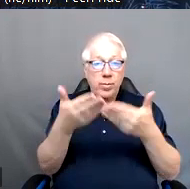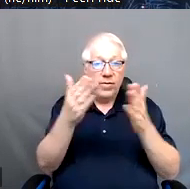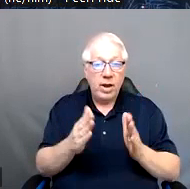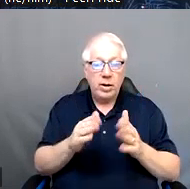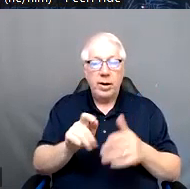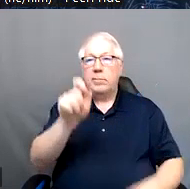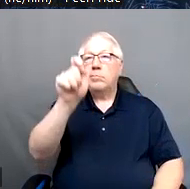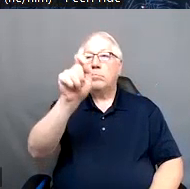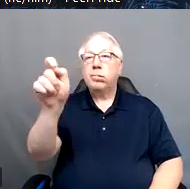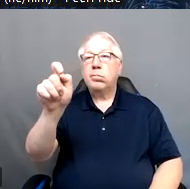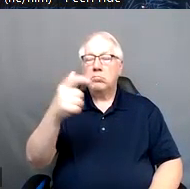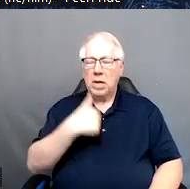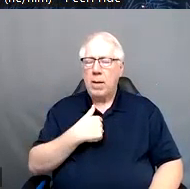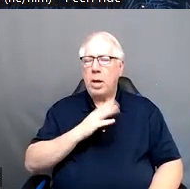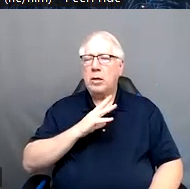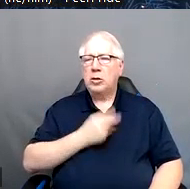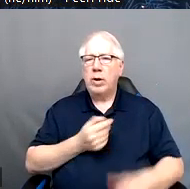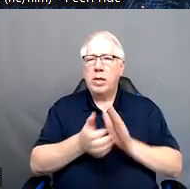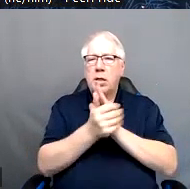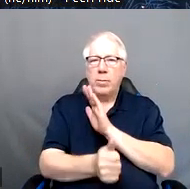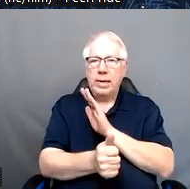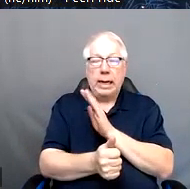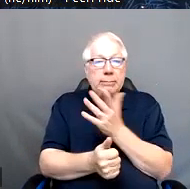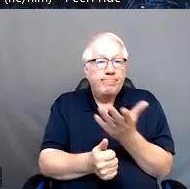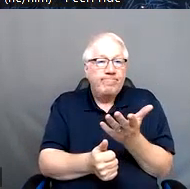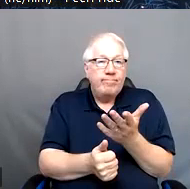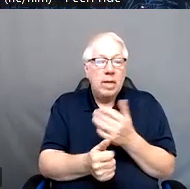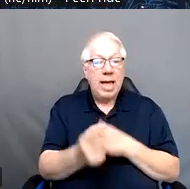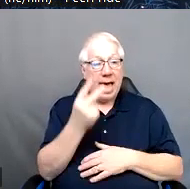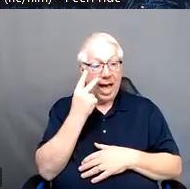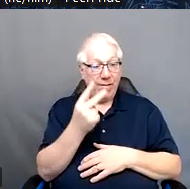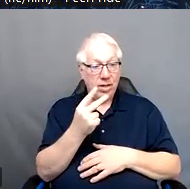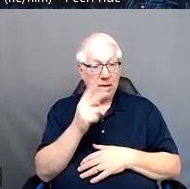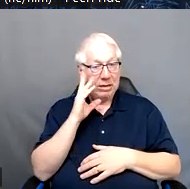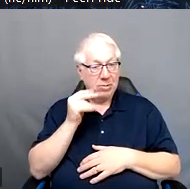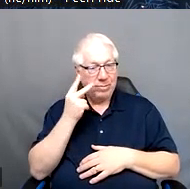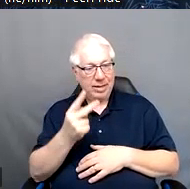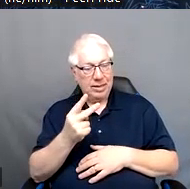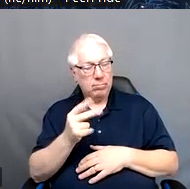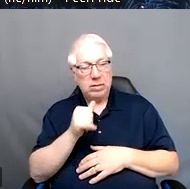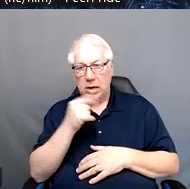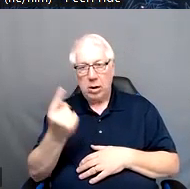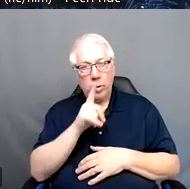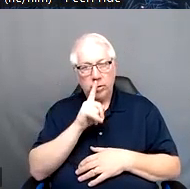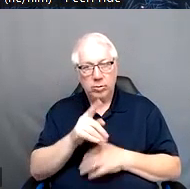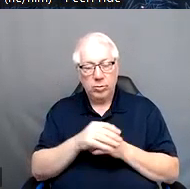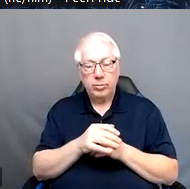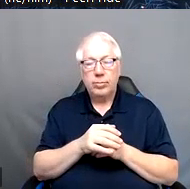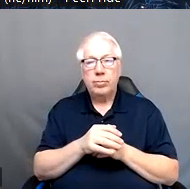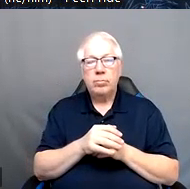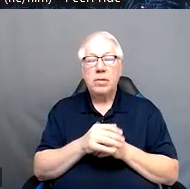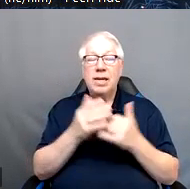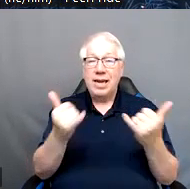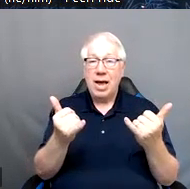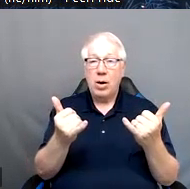off the box and say they're trans competent. And I have seen firsthand that that's not always the case. That being said, there is